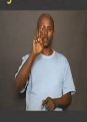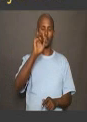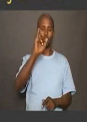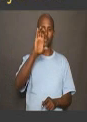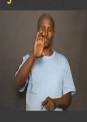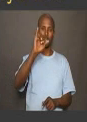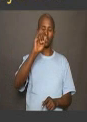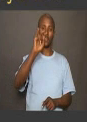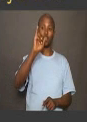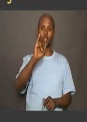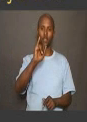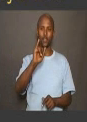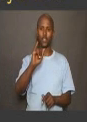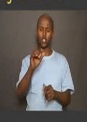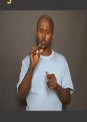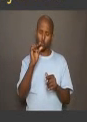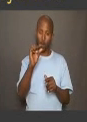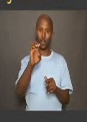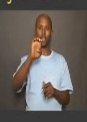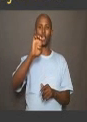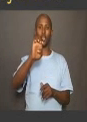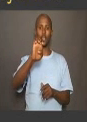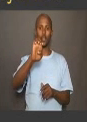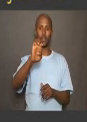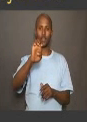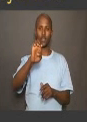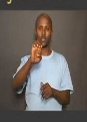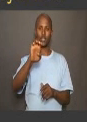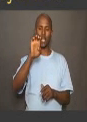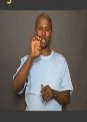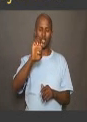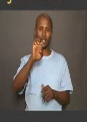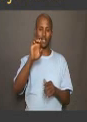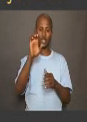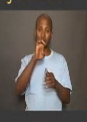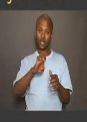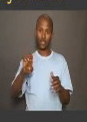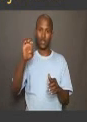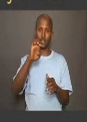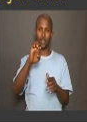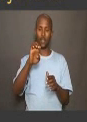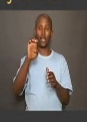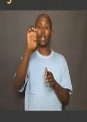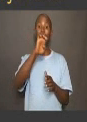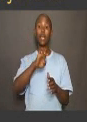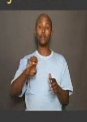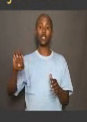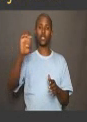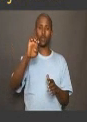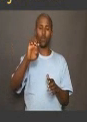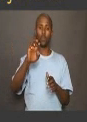Denoted by a small e, the eccentricity of an ellipse is